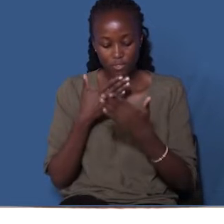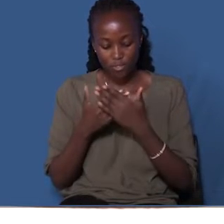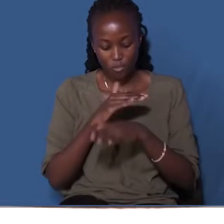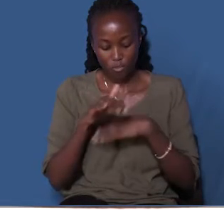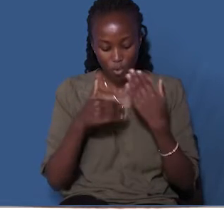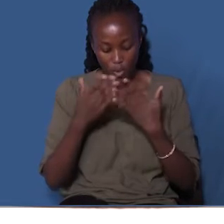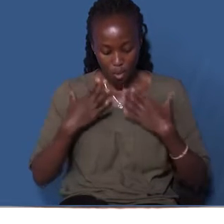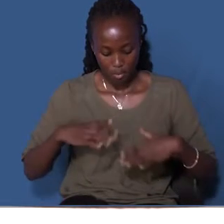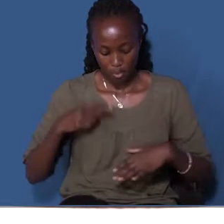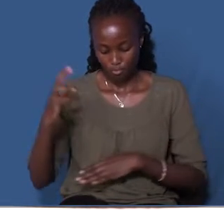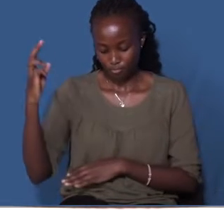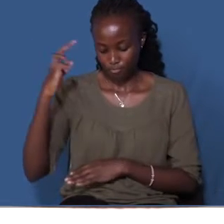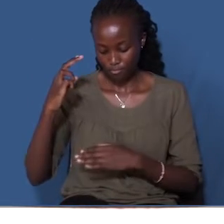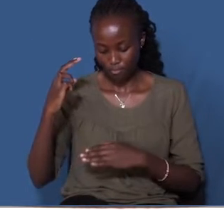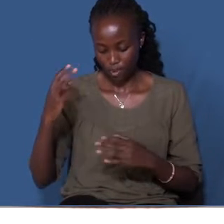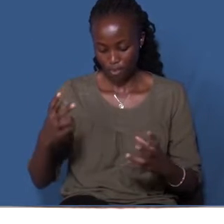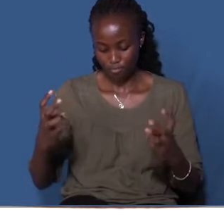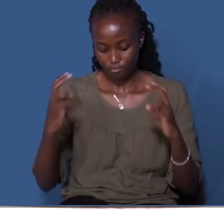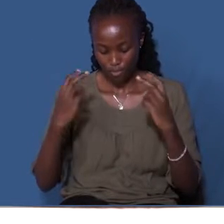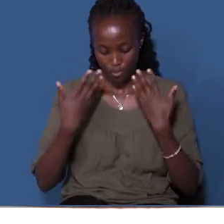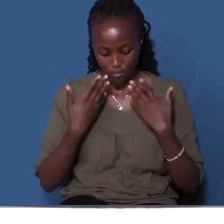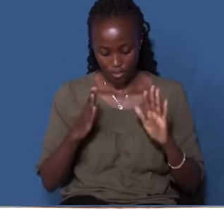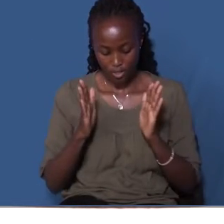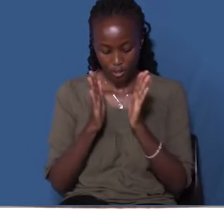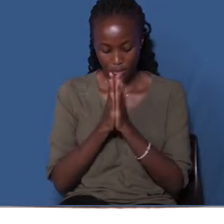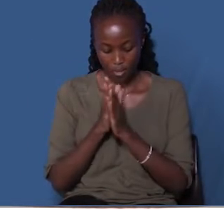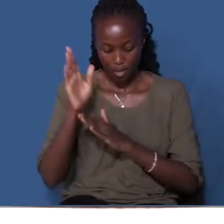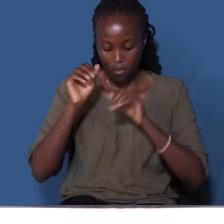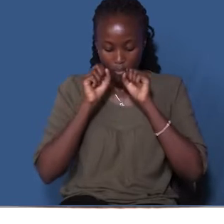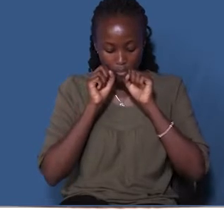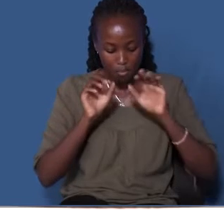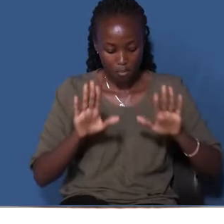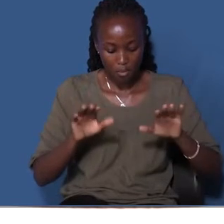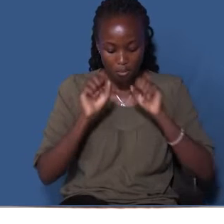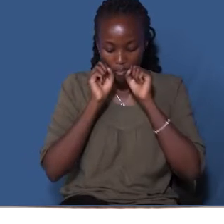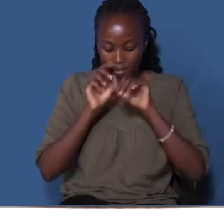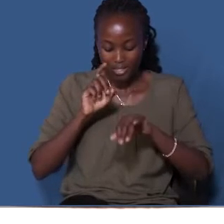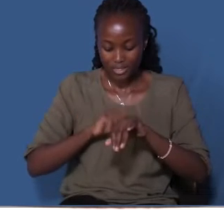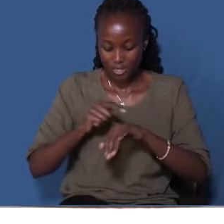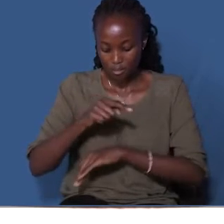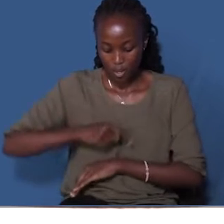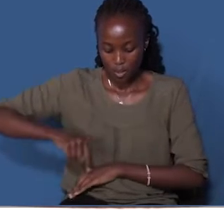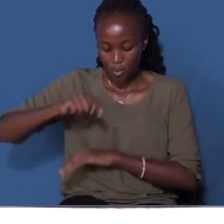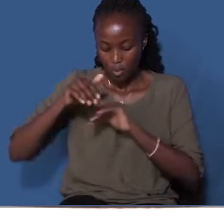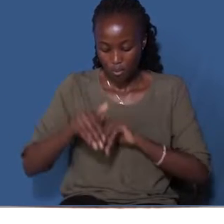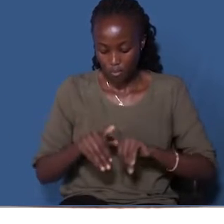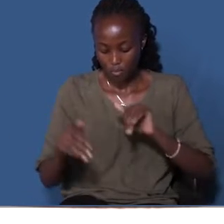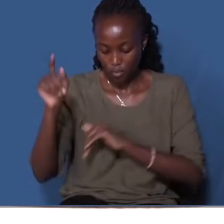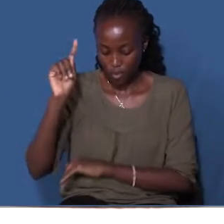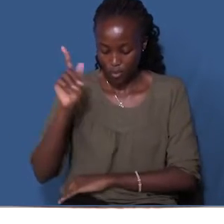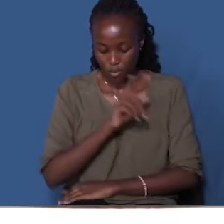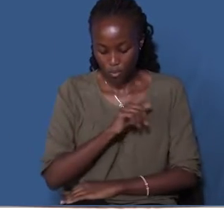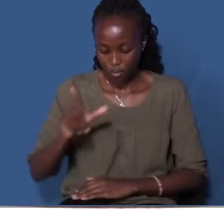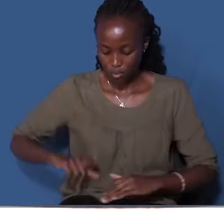days. And I pray that your blessings will be upon them. That even as we long for you, as we follow hard after you, that God, we will